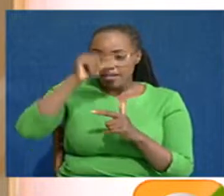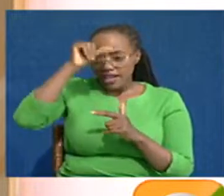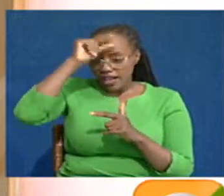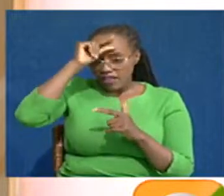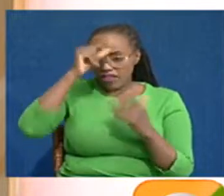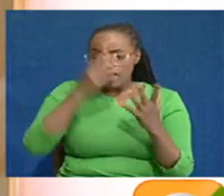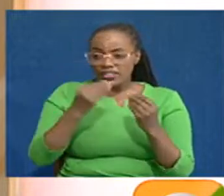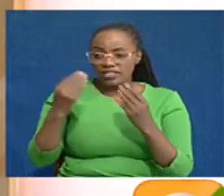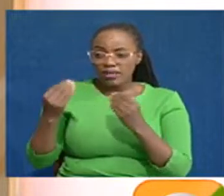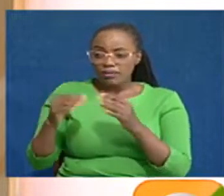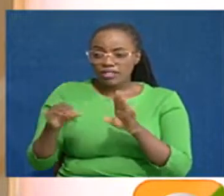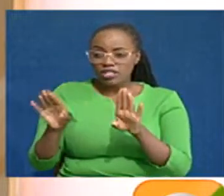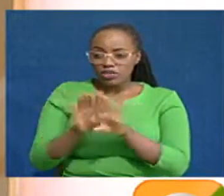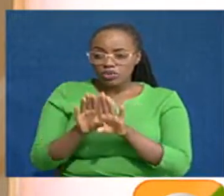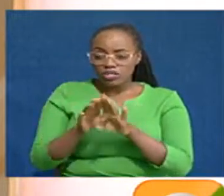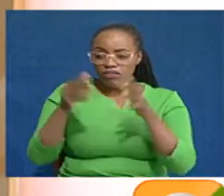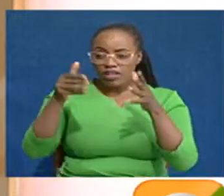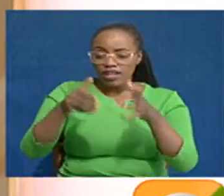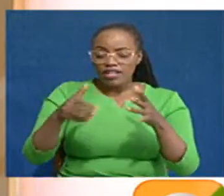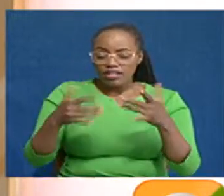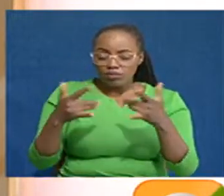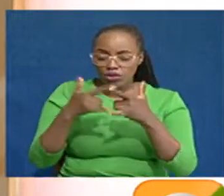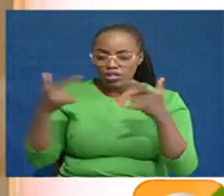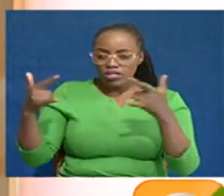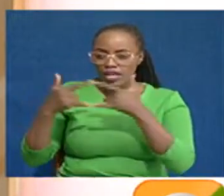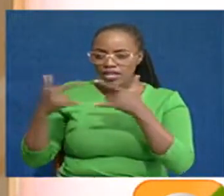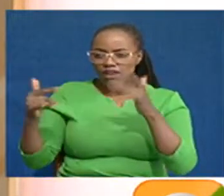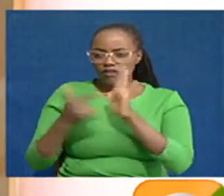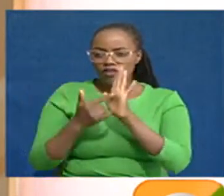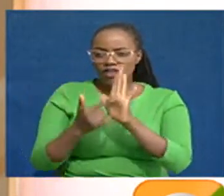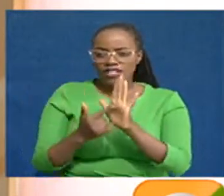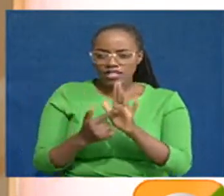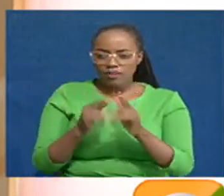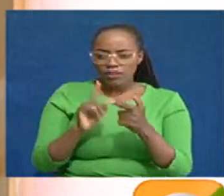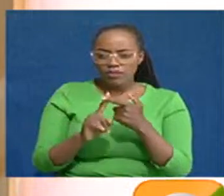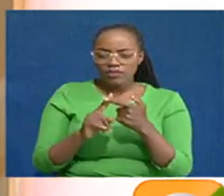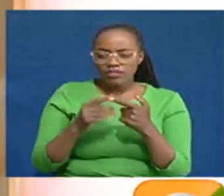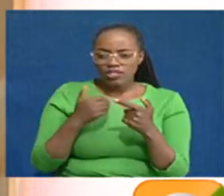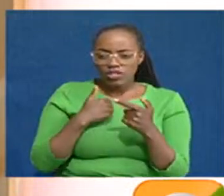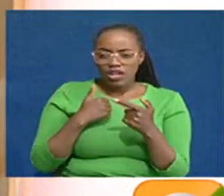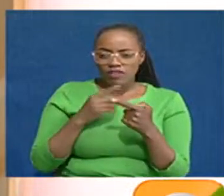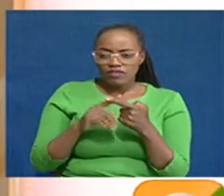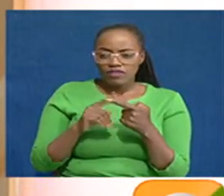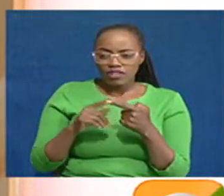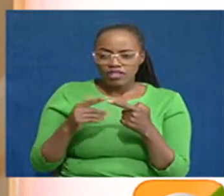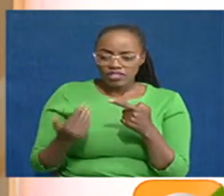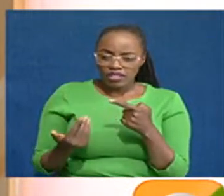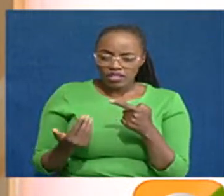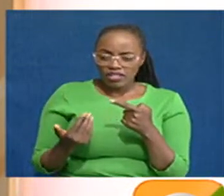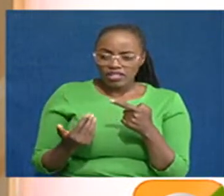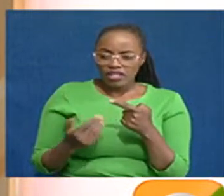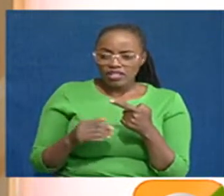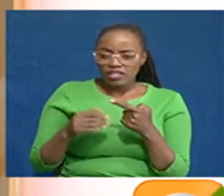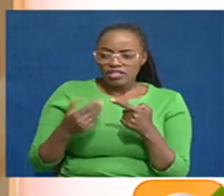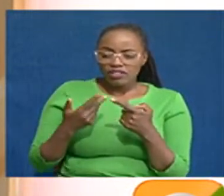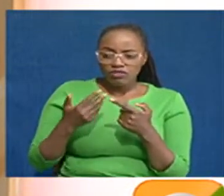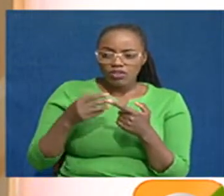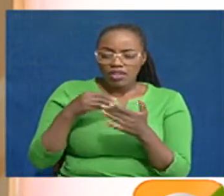simply closed existing loopholes. Such as? Well, for the